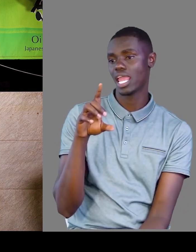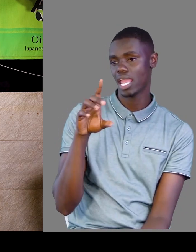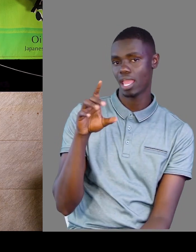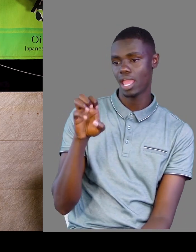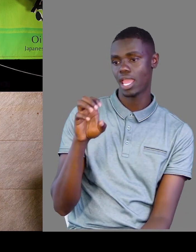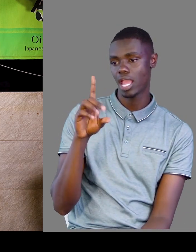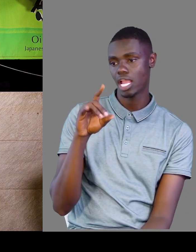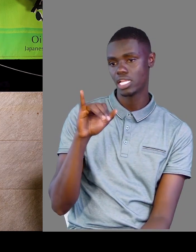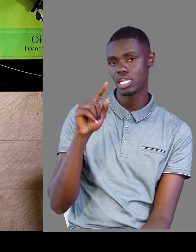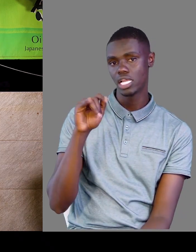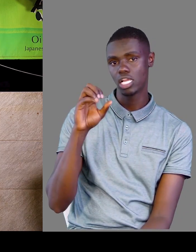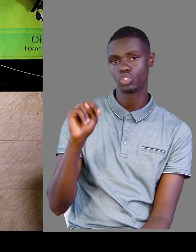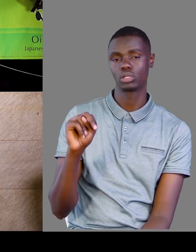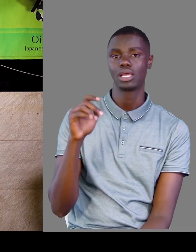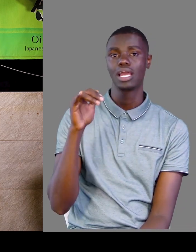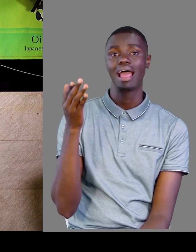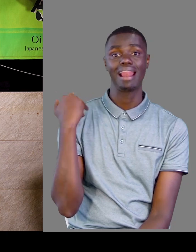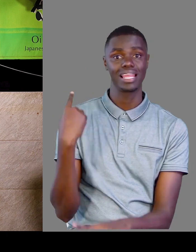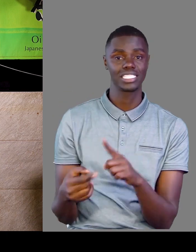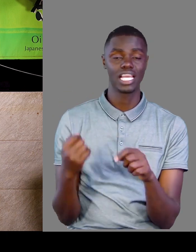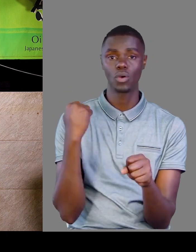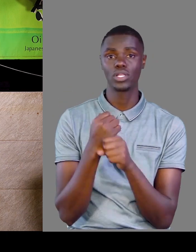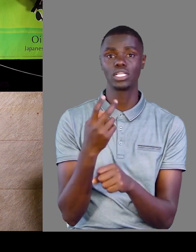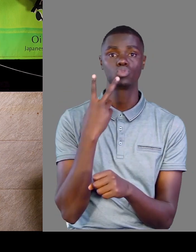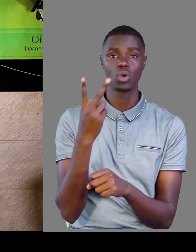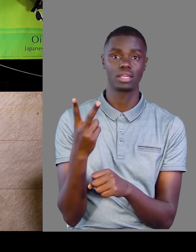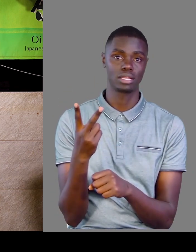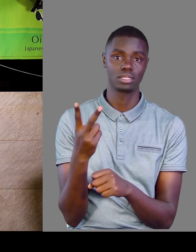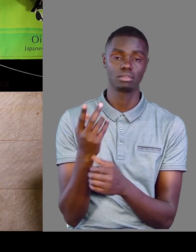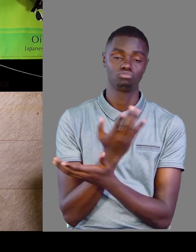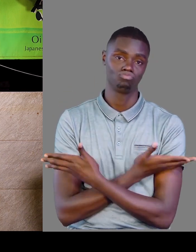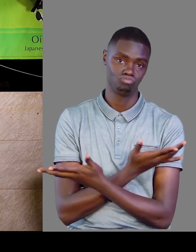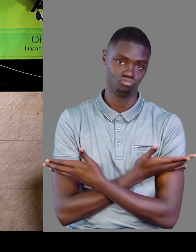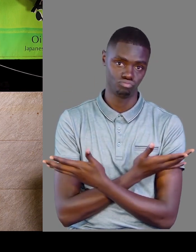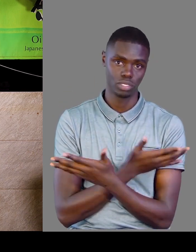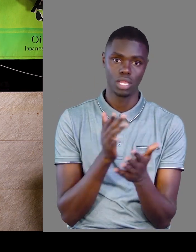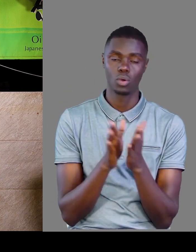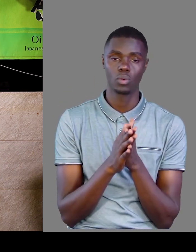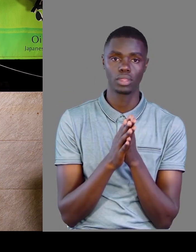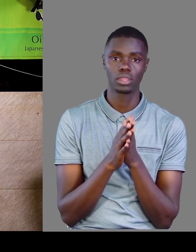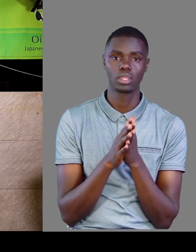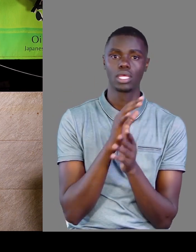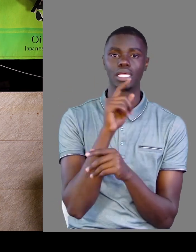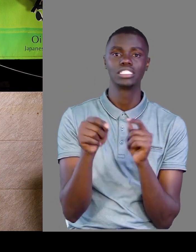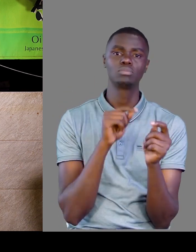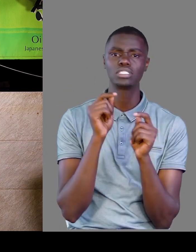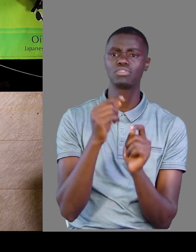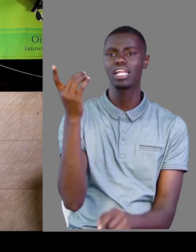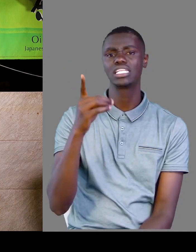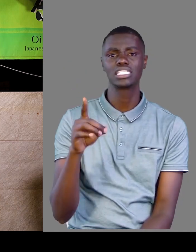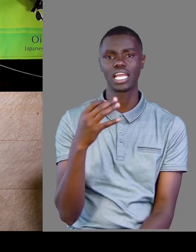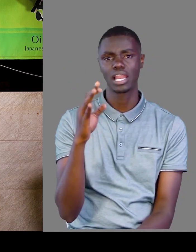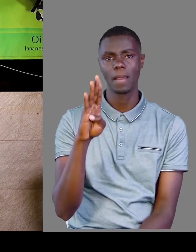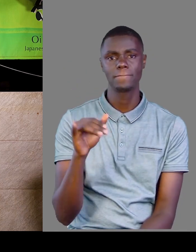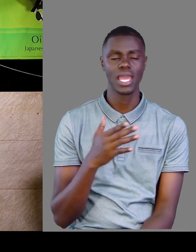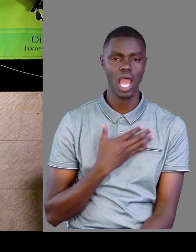editions. So far last year we did 200 pieces with they are specifically designed